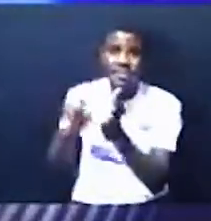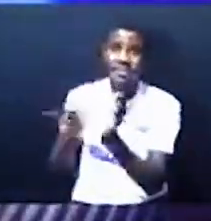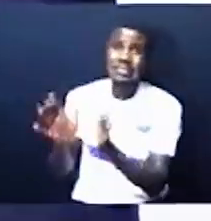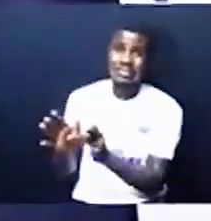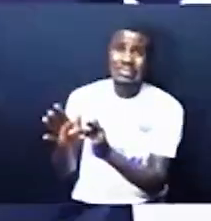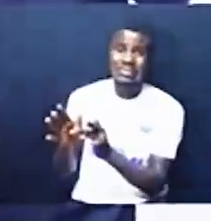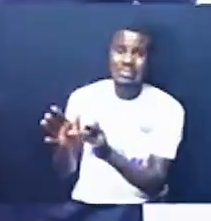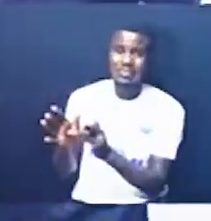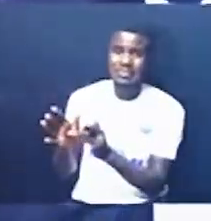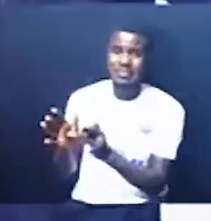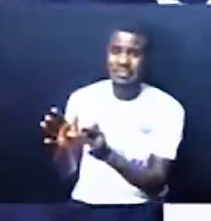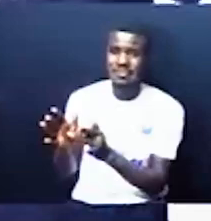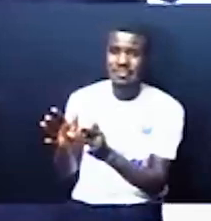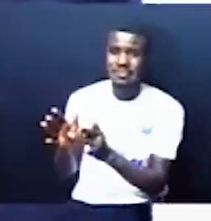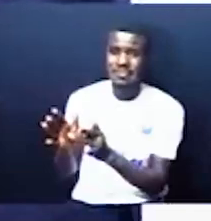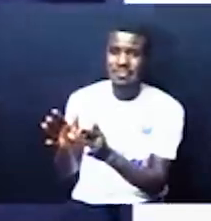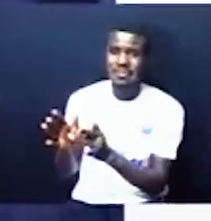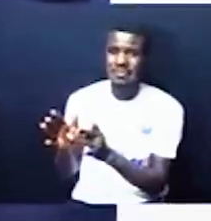Nazareth,